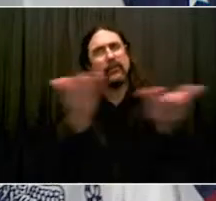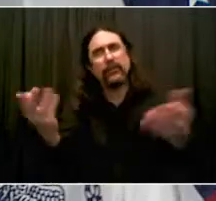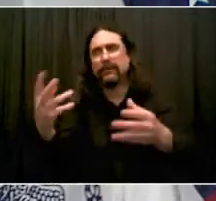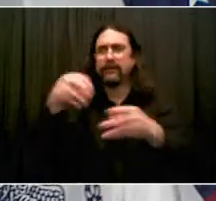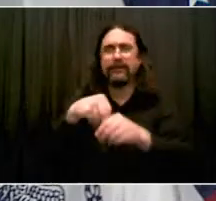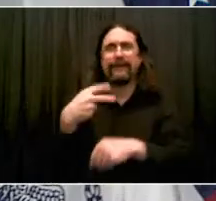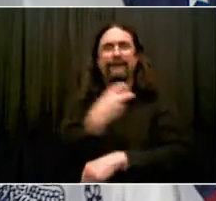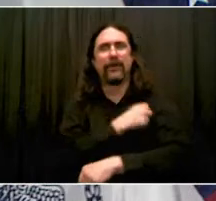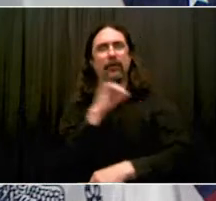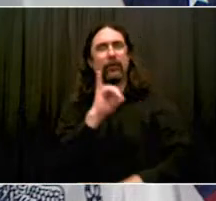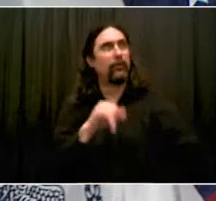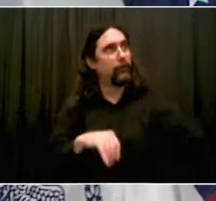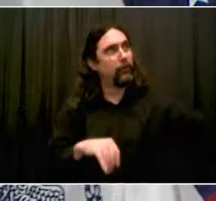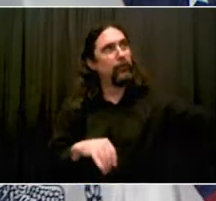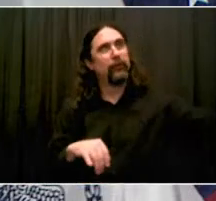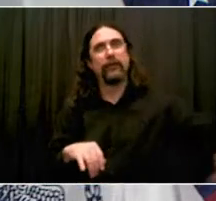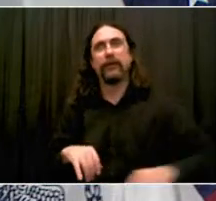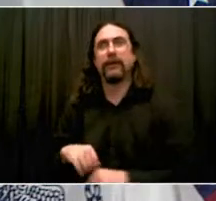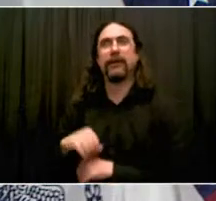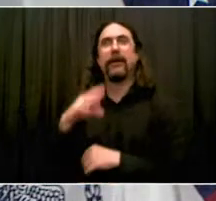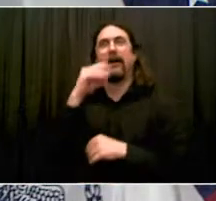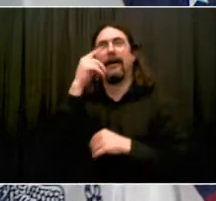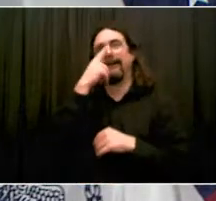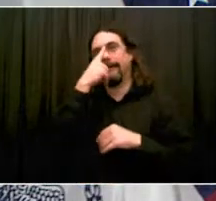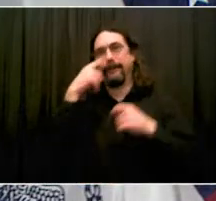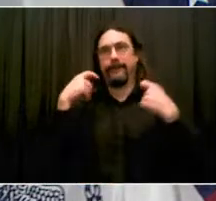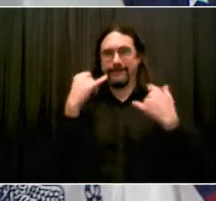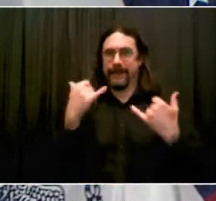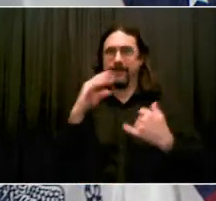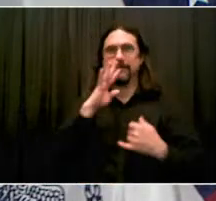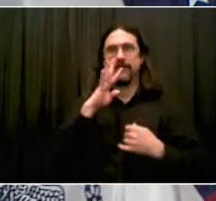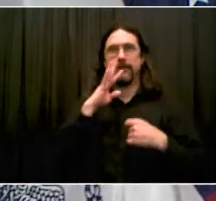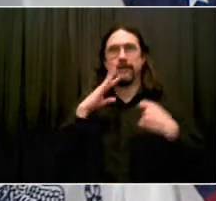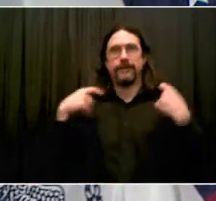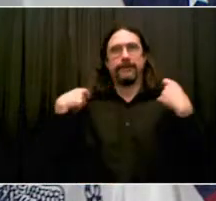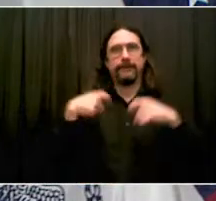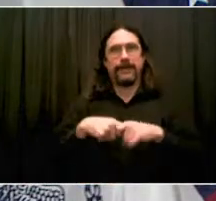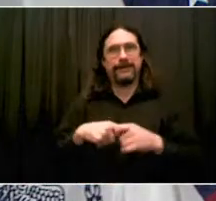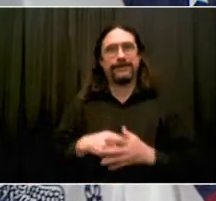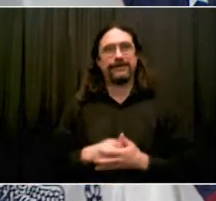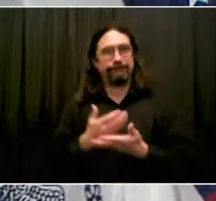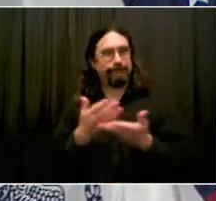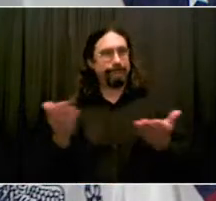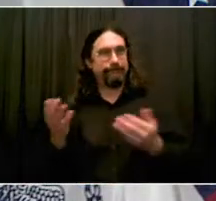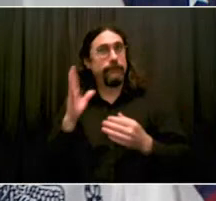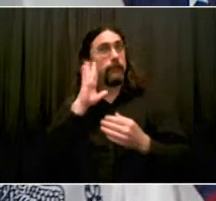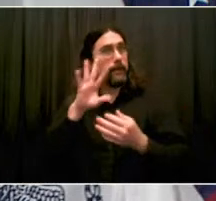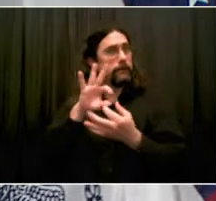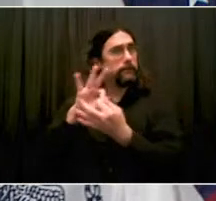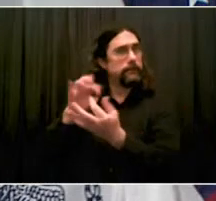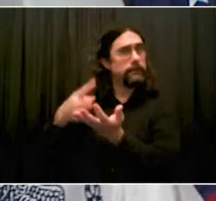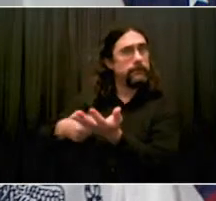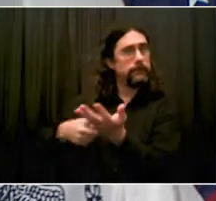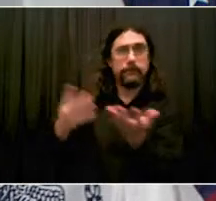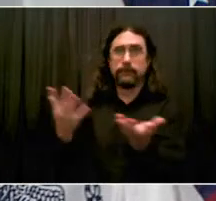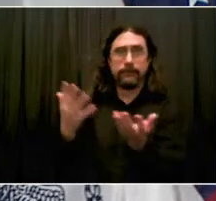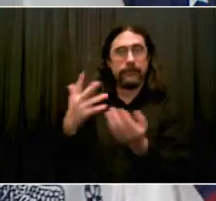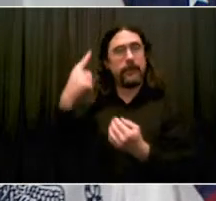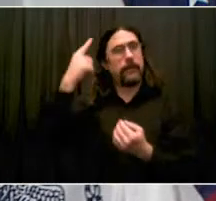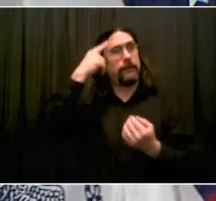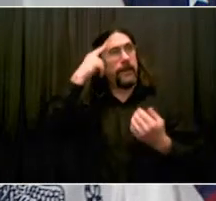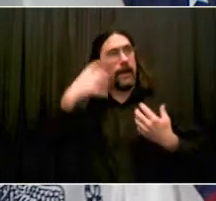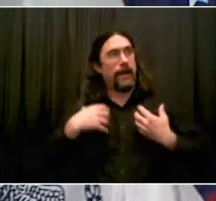Spanish, and I want to talk about what we just discussed, mental health for all, which is of such concern to the